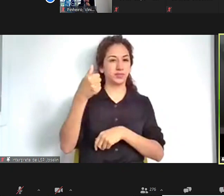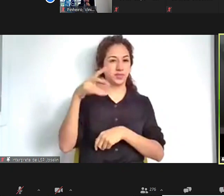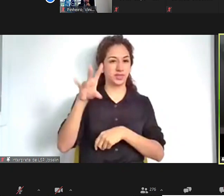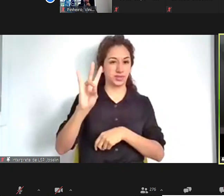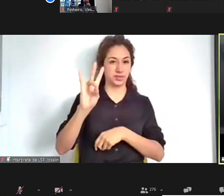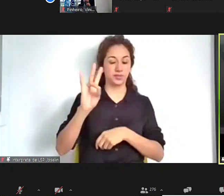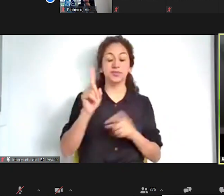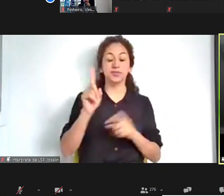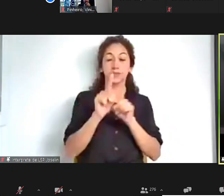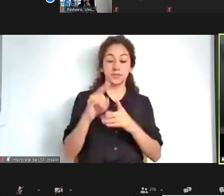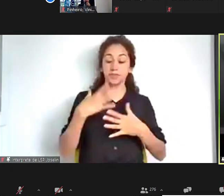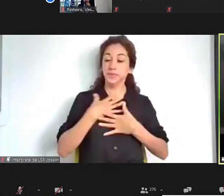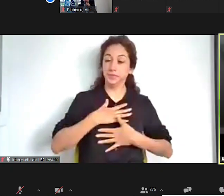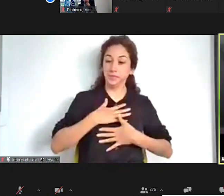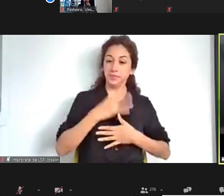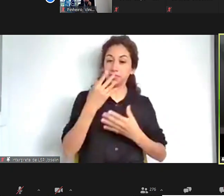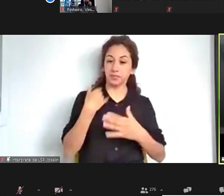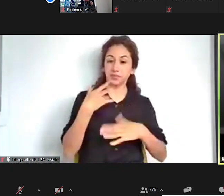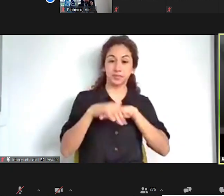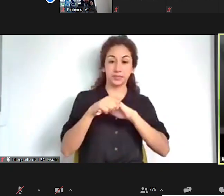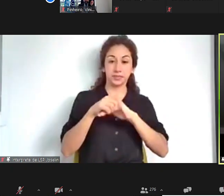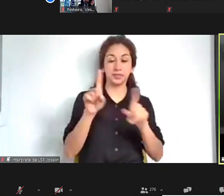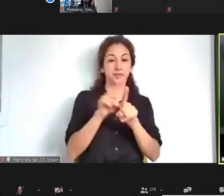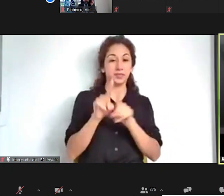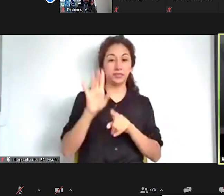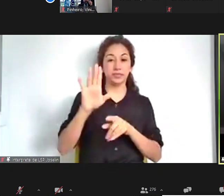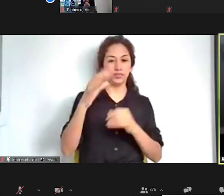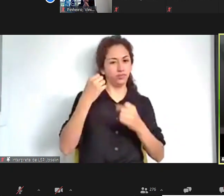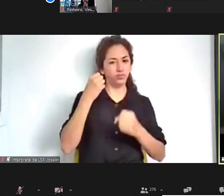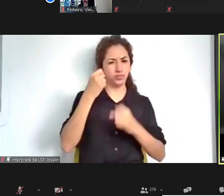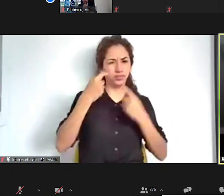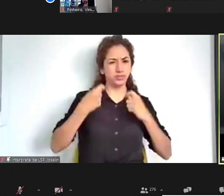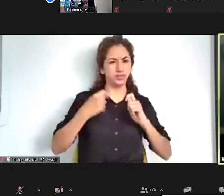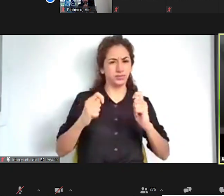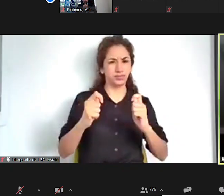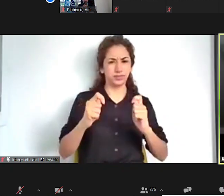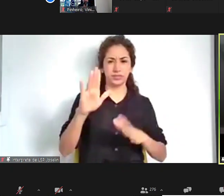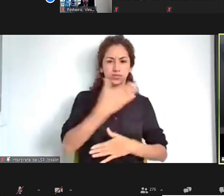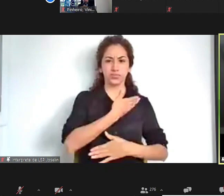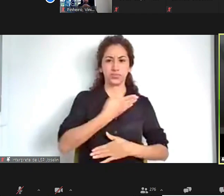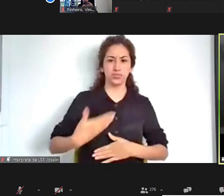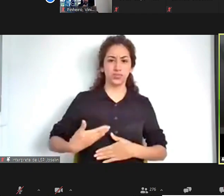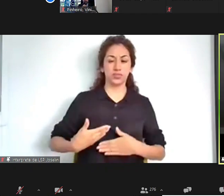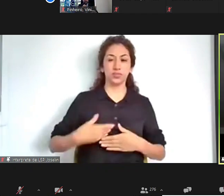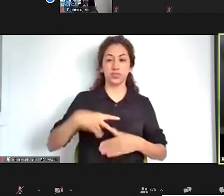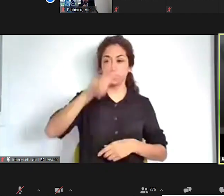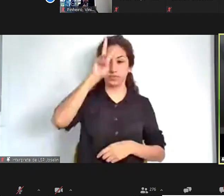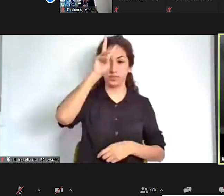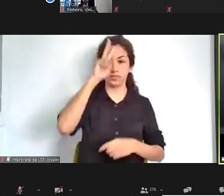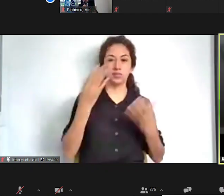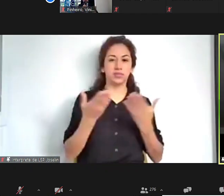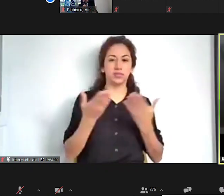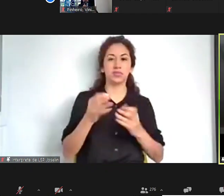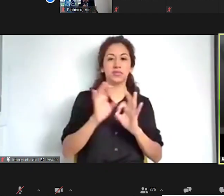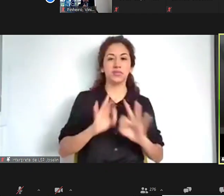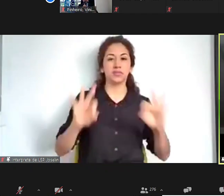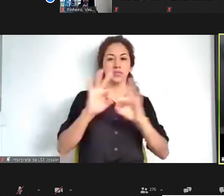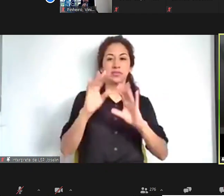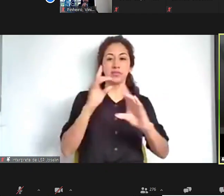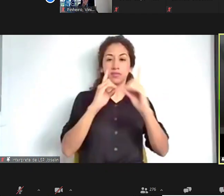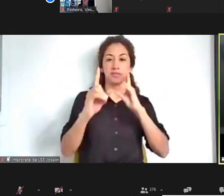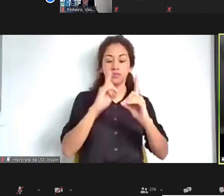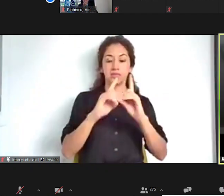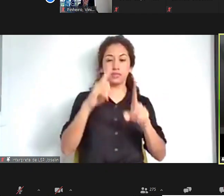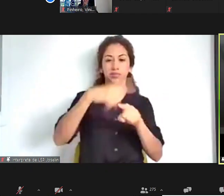2017 appreciating also the multiple efforts uh therefore the government are to set at the basis of